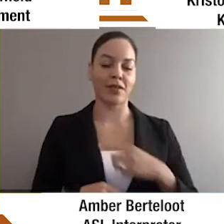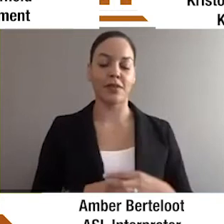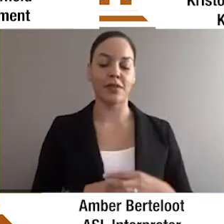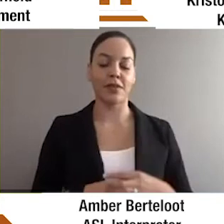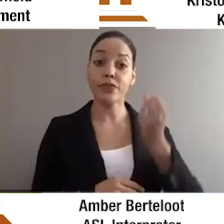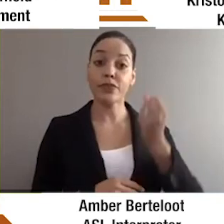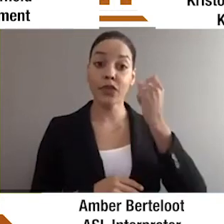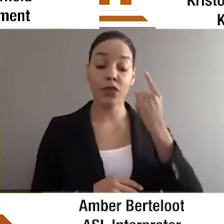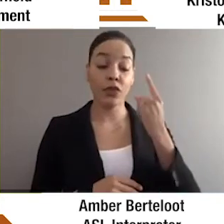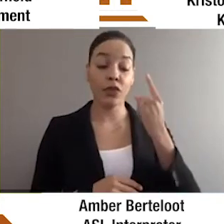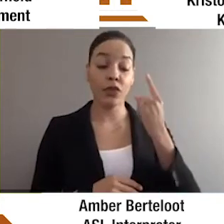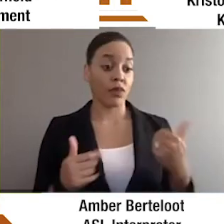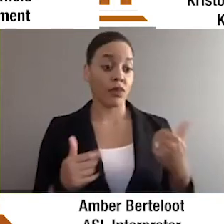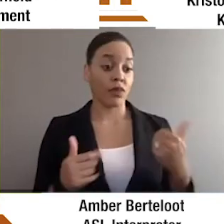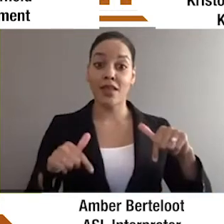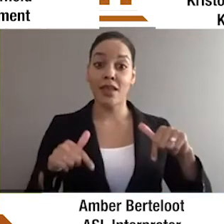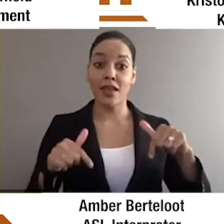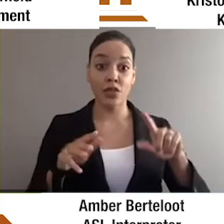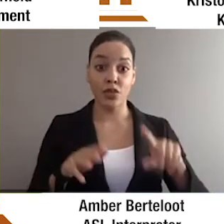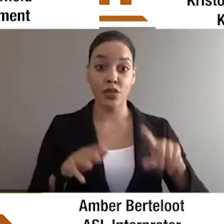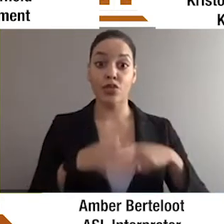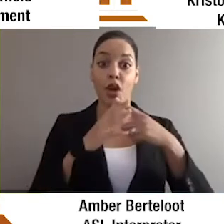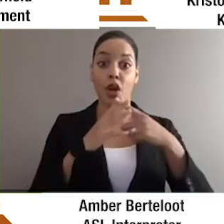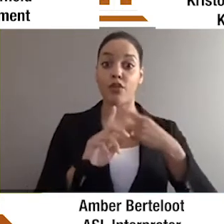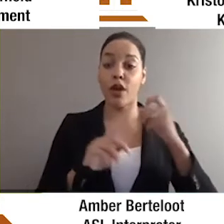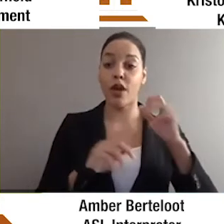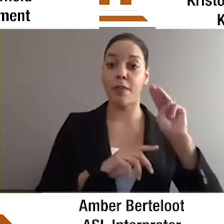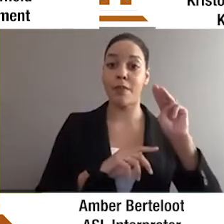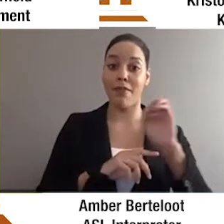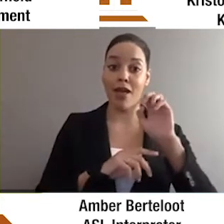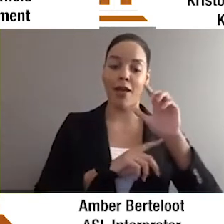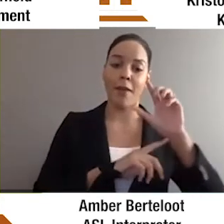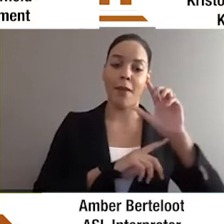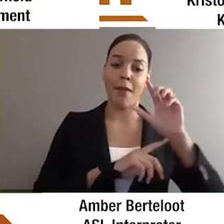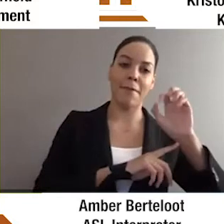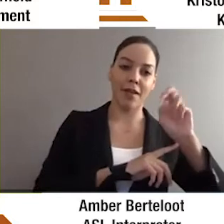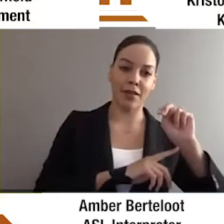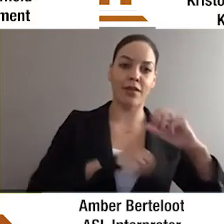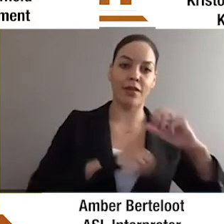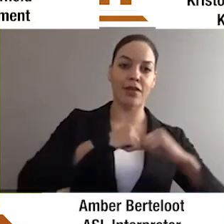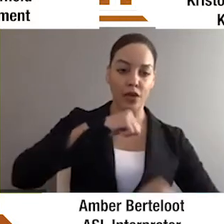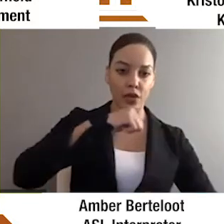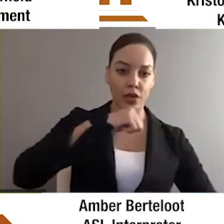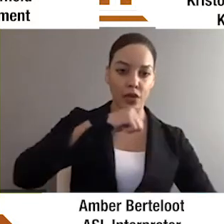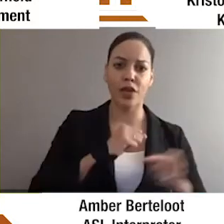an unprecedented move by the Mellon Foundation to support a volunteer-led